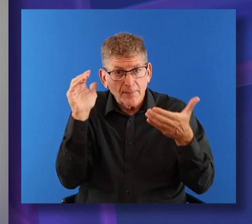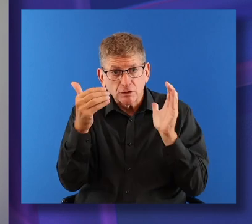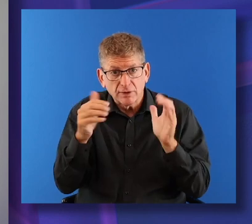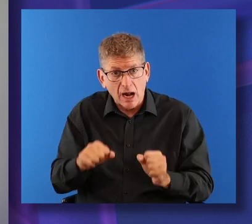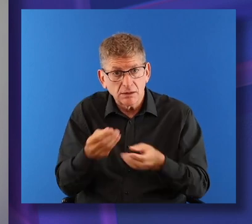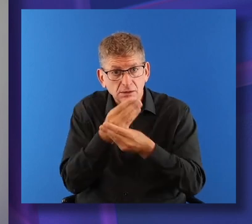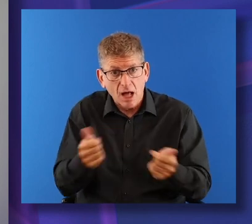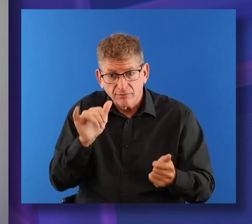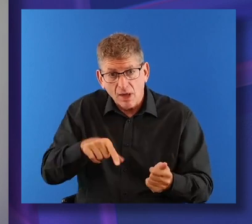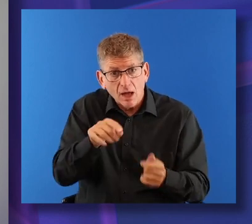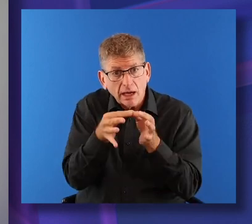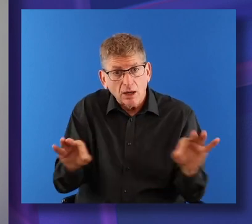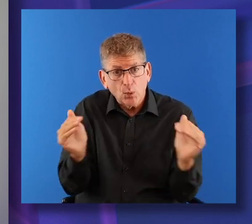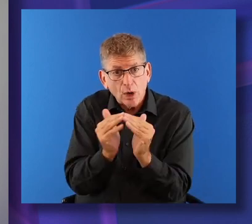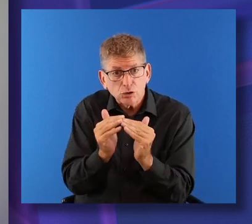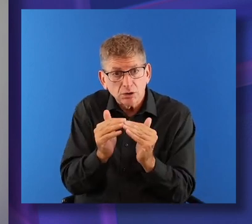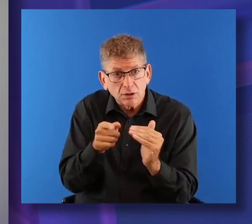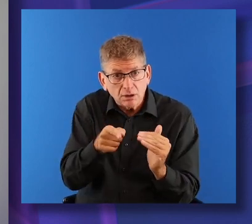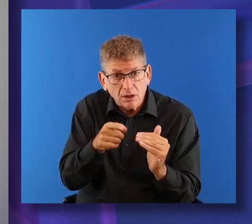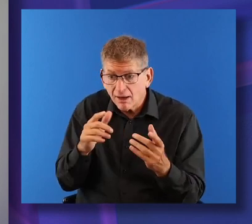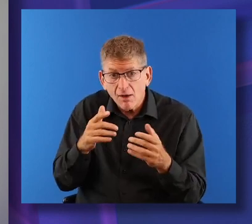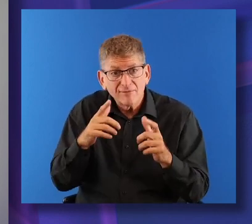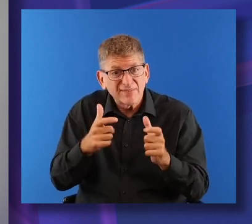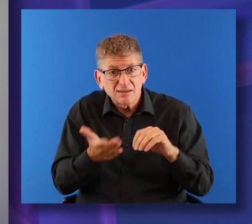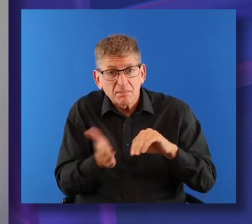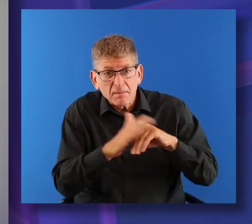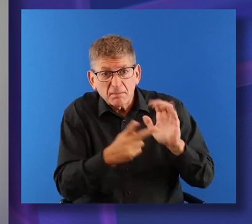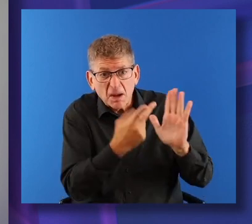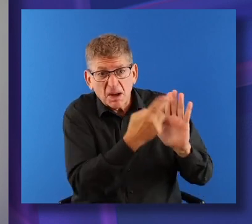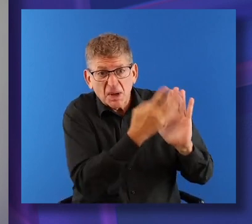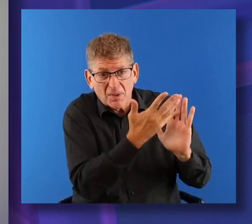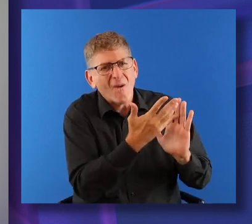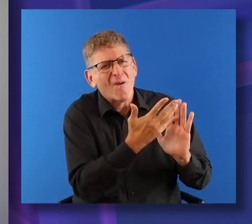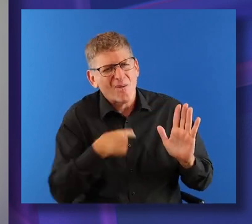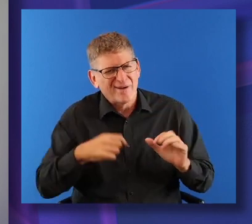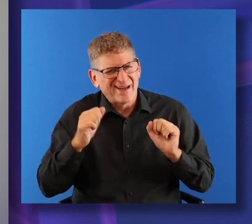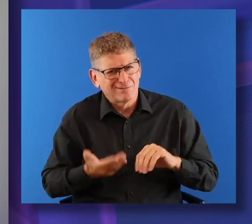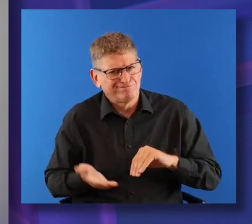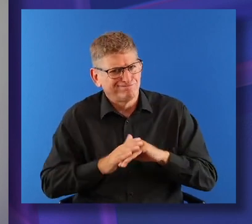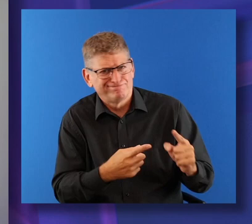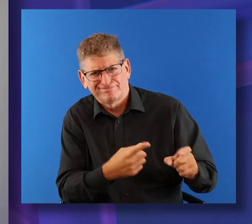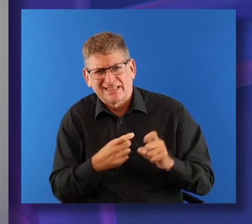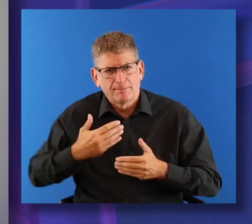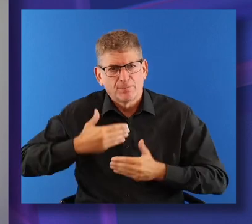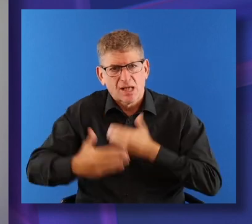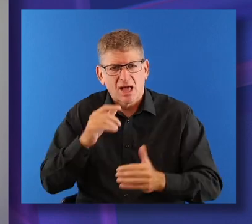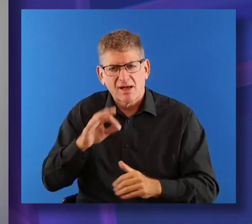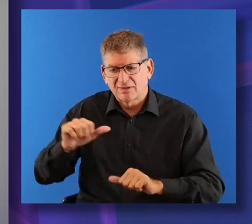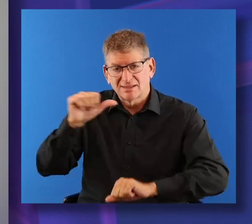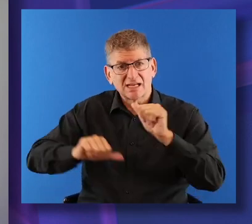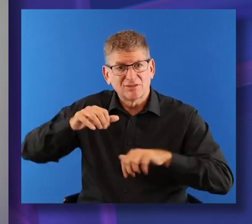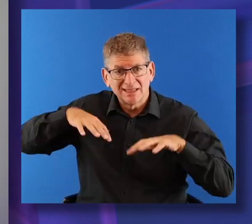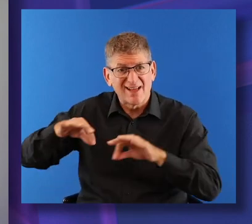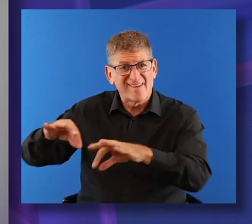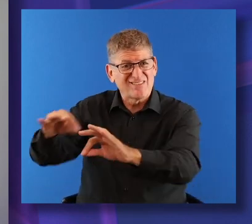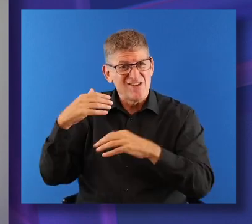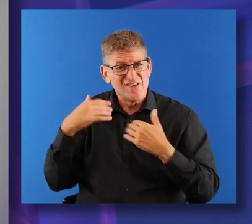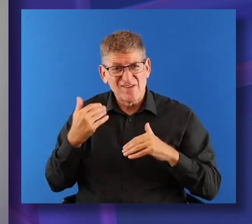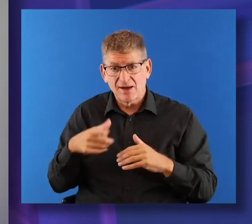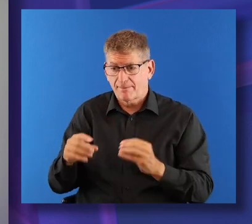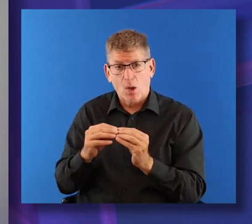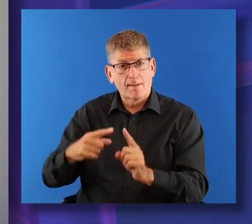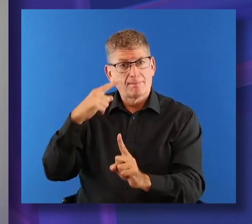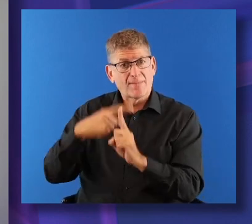discovery and make a positive societal impact. As mentioned, learning to simulate or